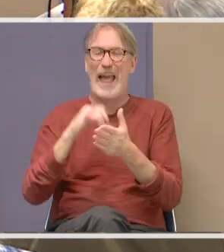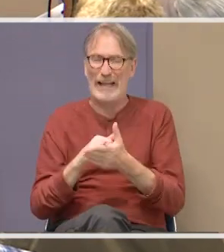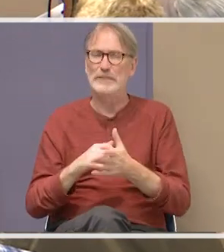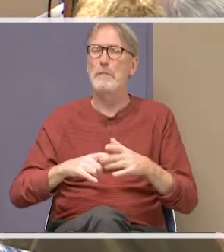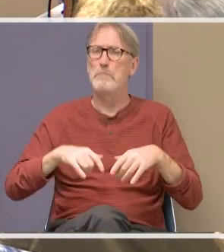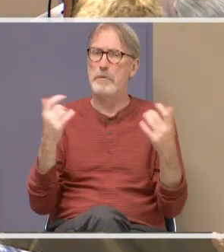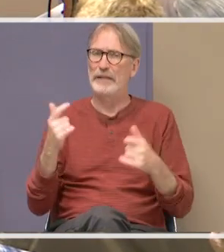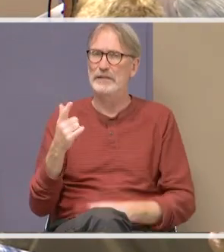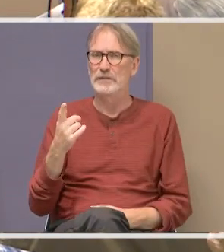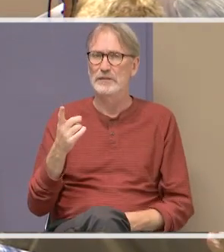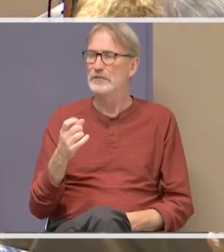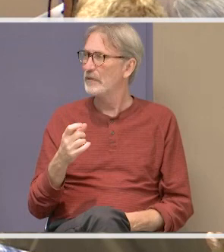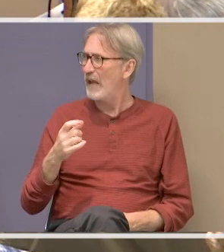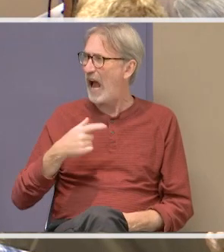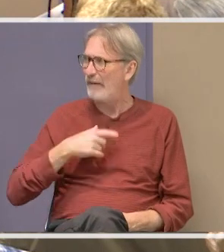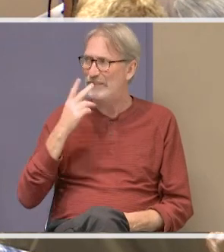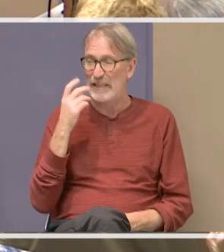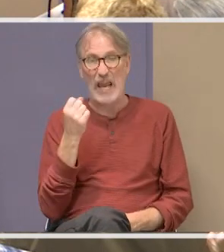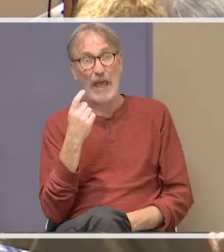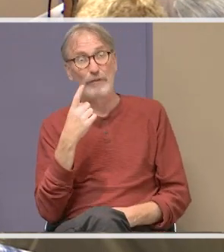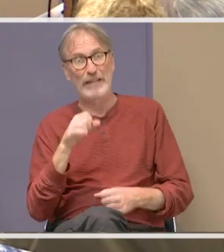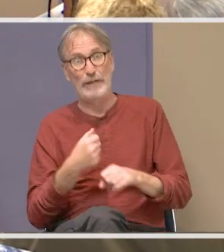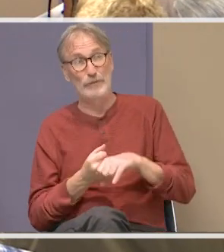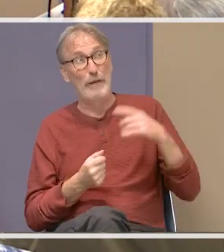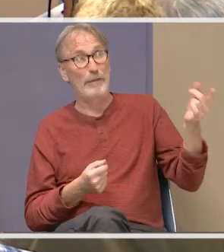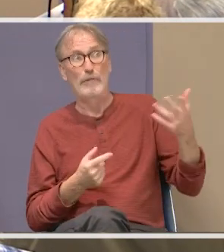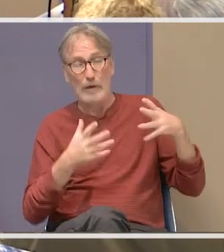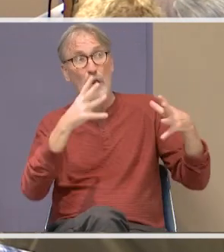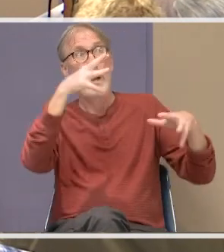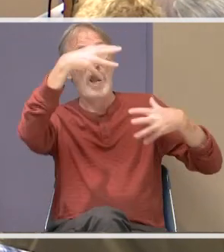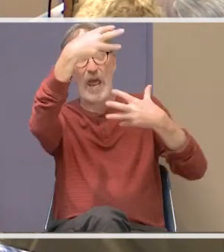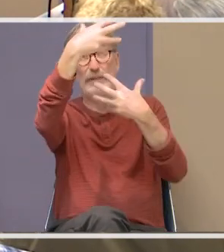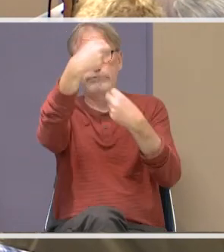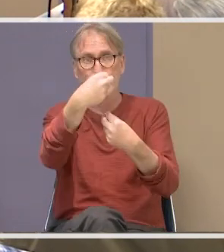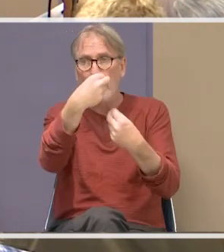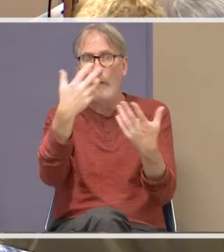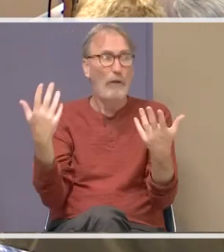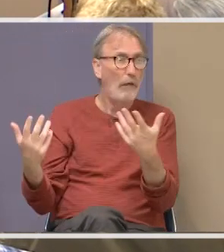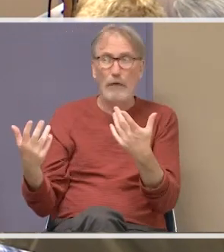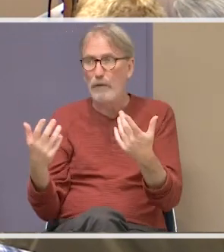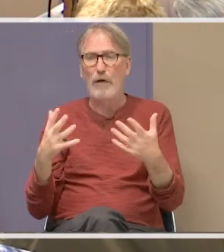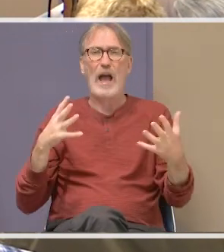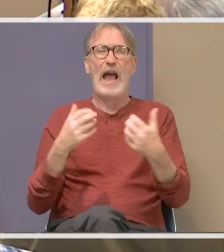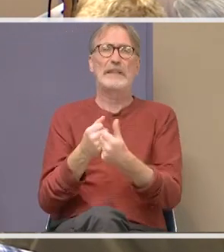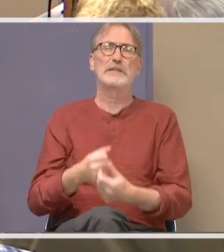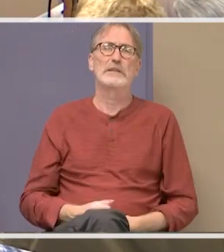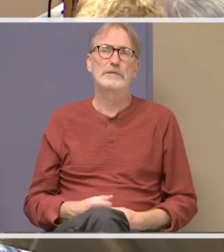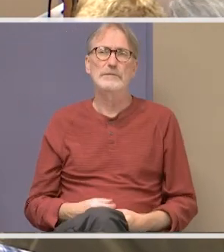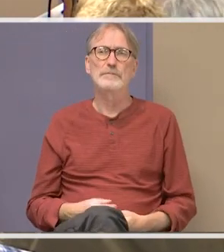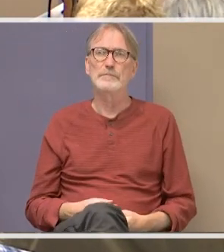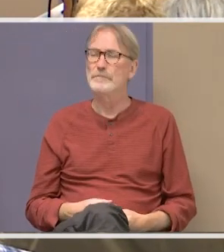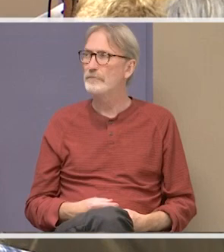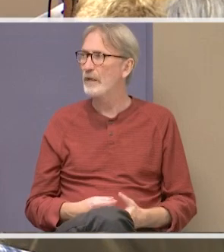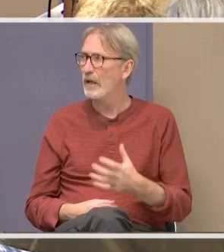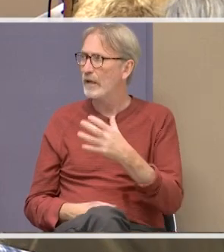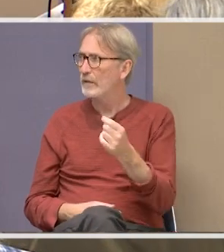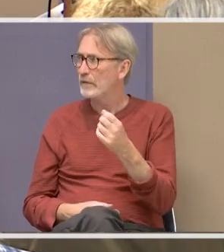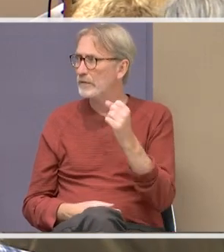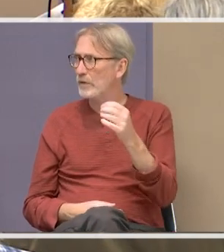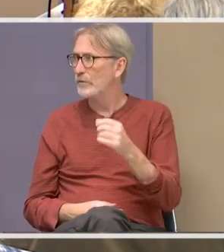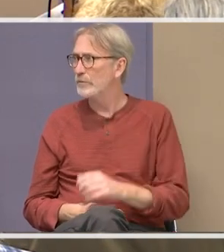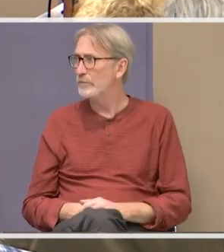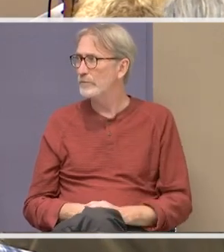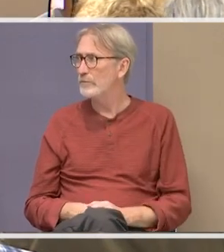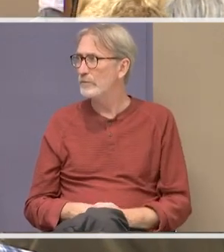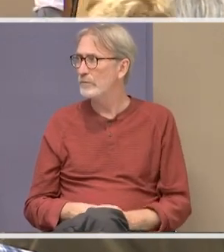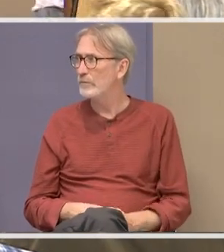I've seen in the 11 years that I've been there, is when the power goes out, that's when the accidents happen. So on and so